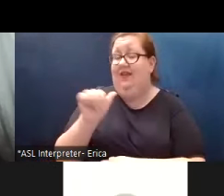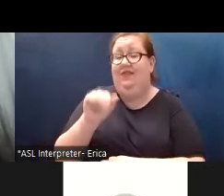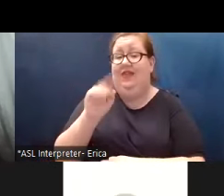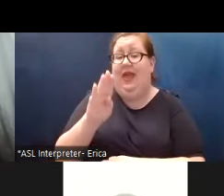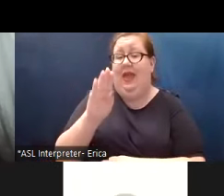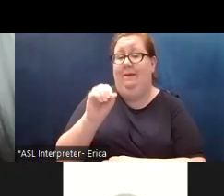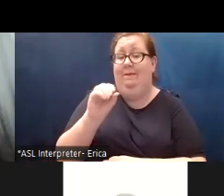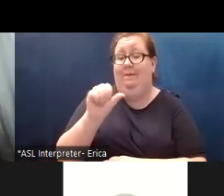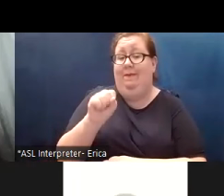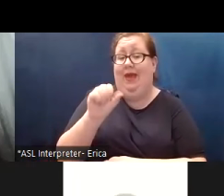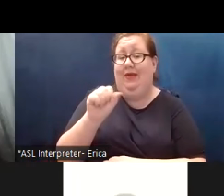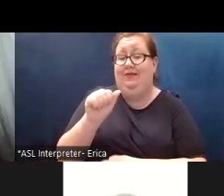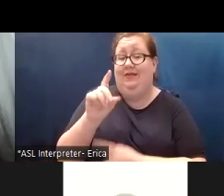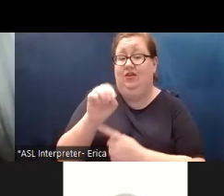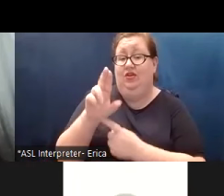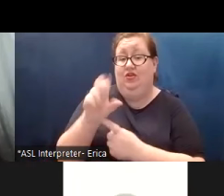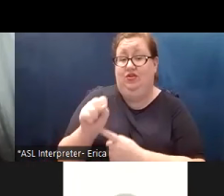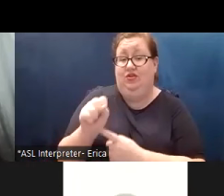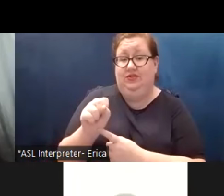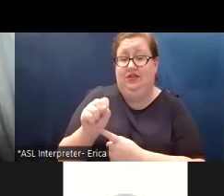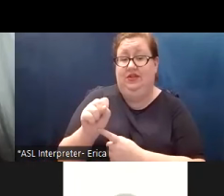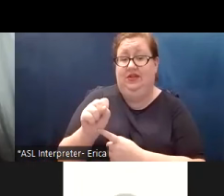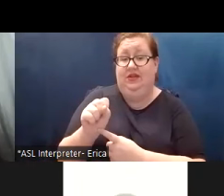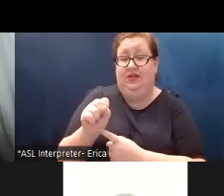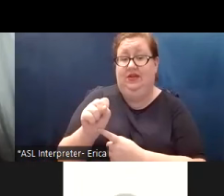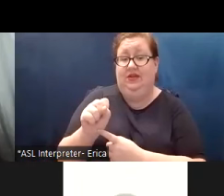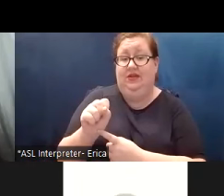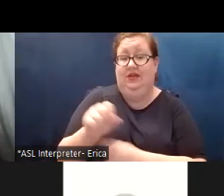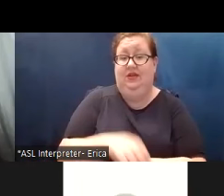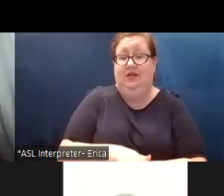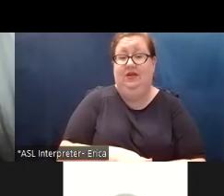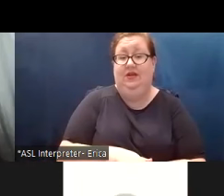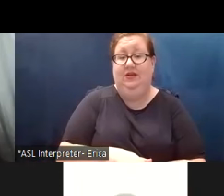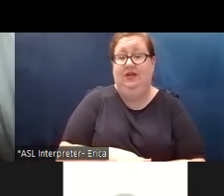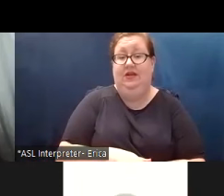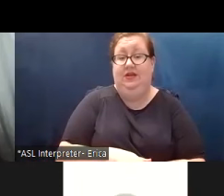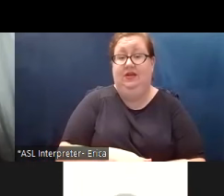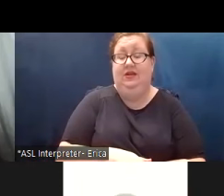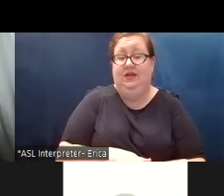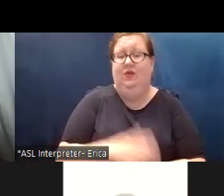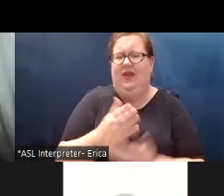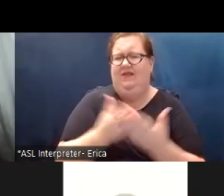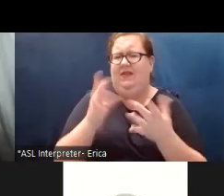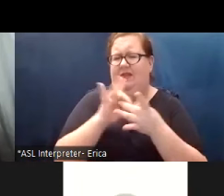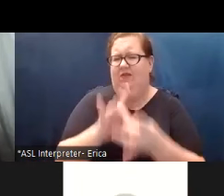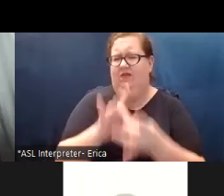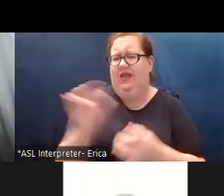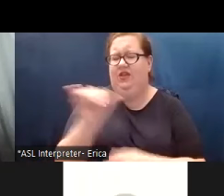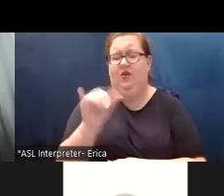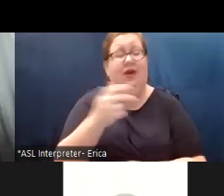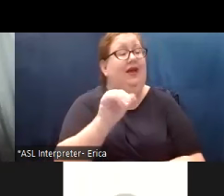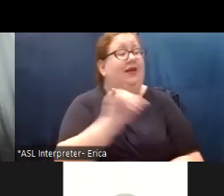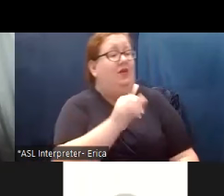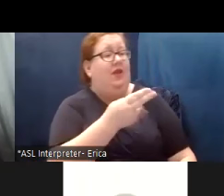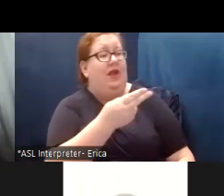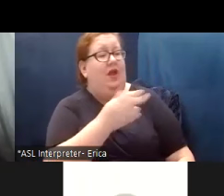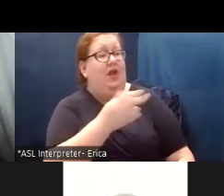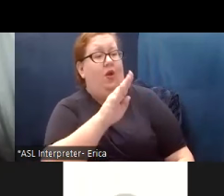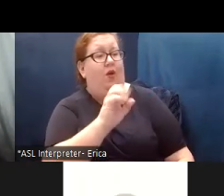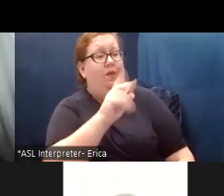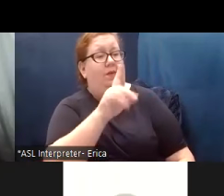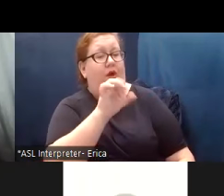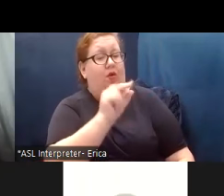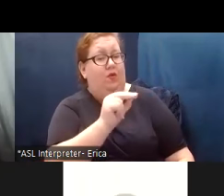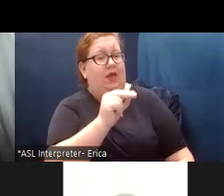ambassadors. I think we have something on that too. Like Hoboken, and I know